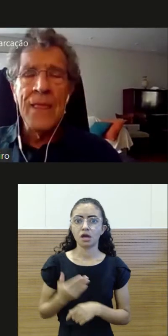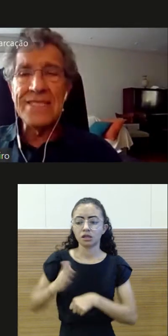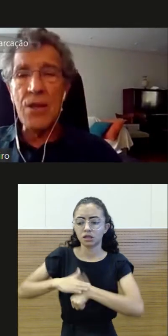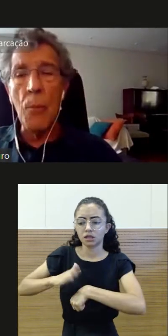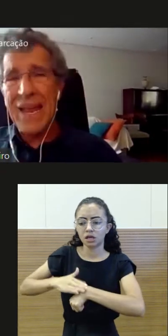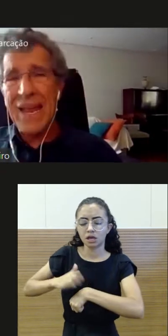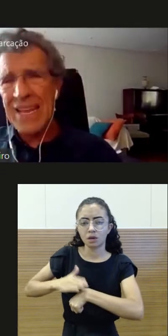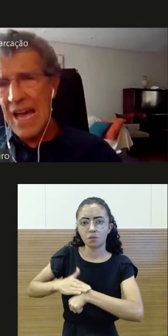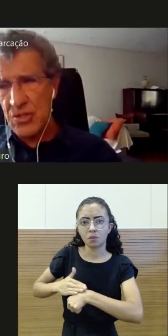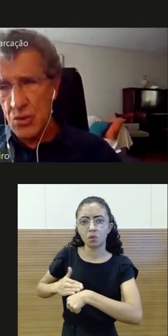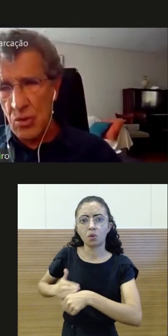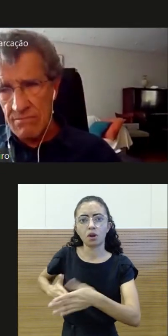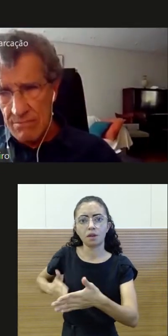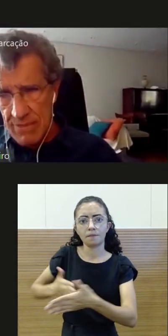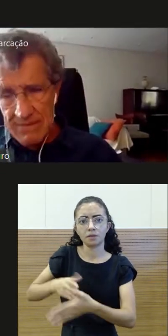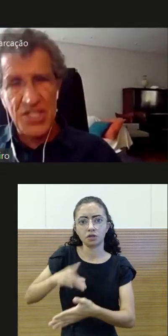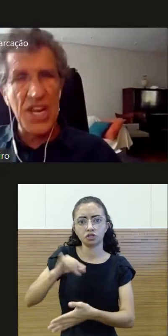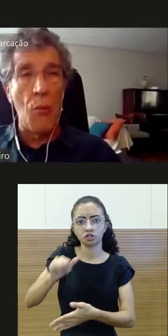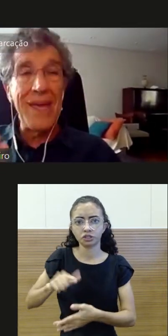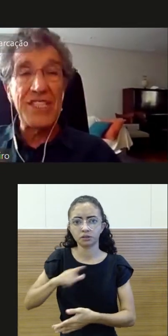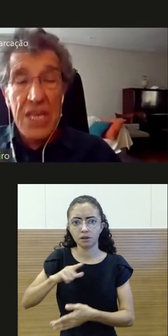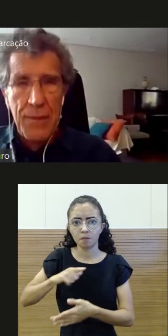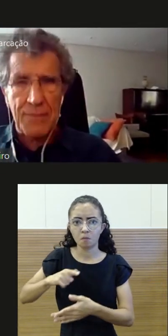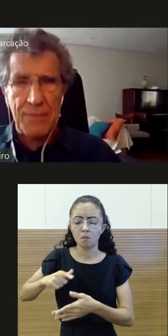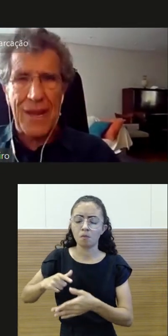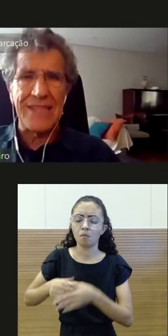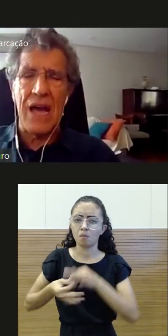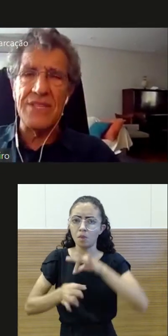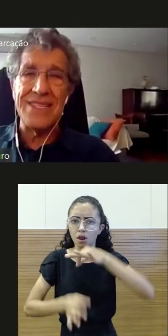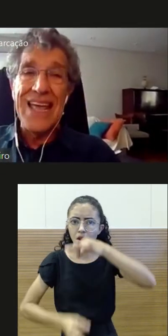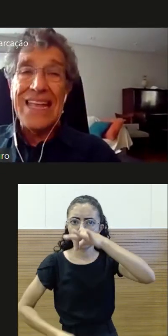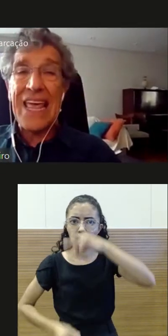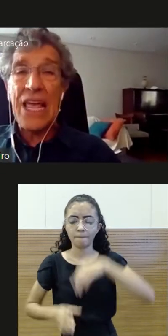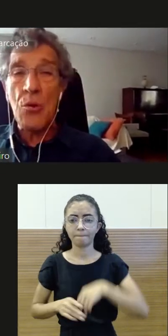They have a long duration, they are palatable,